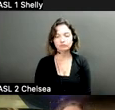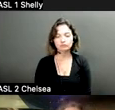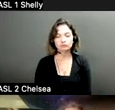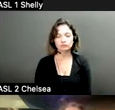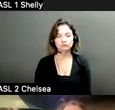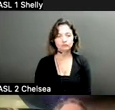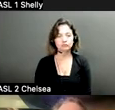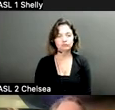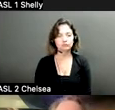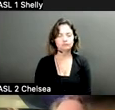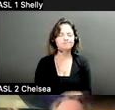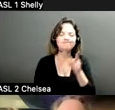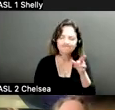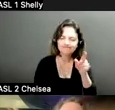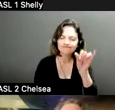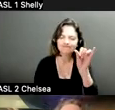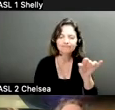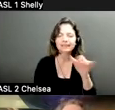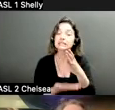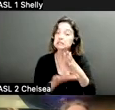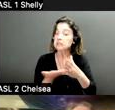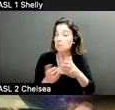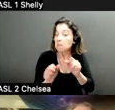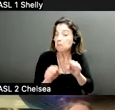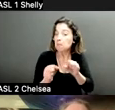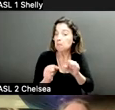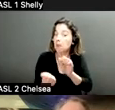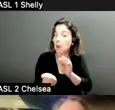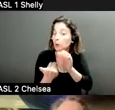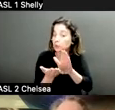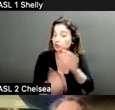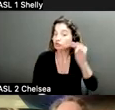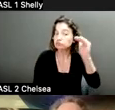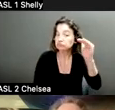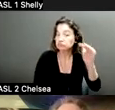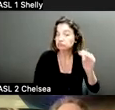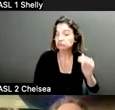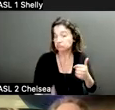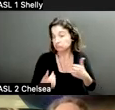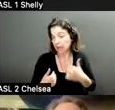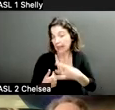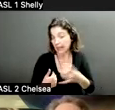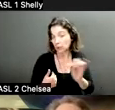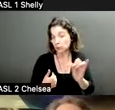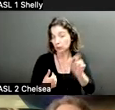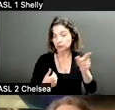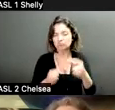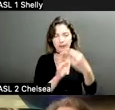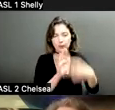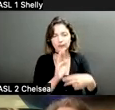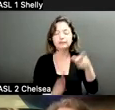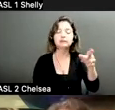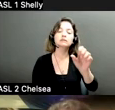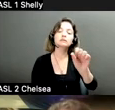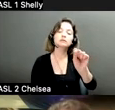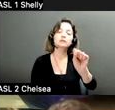okay. These are some of the approaches that you can take, that I like to take. Let's see if I can read them. There's, you know,